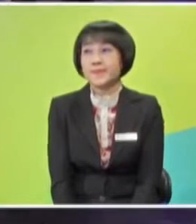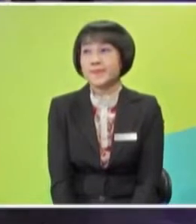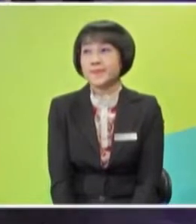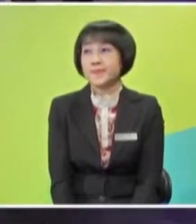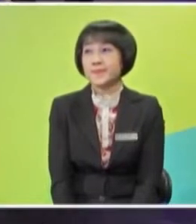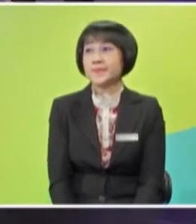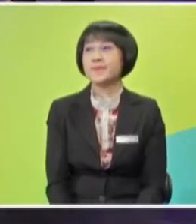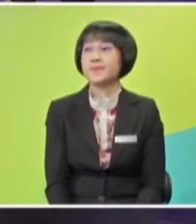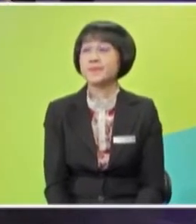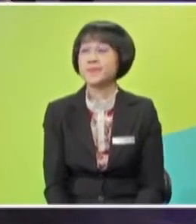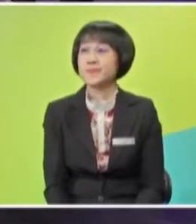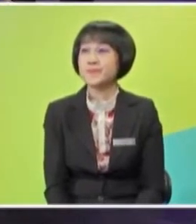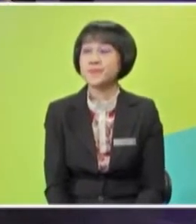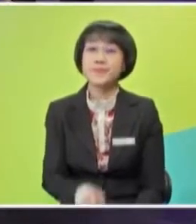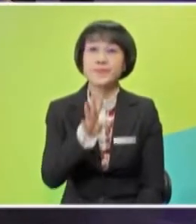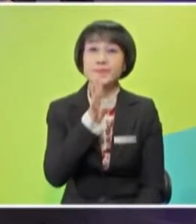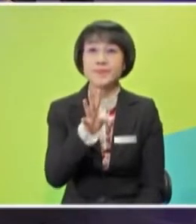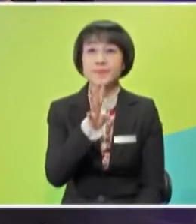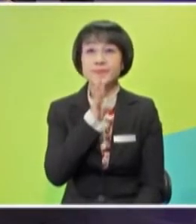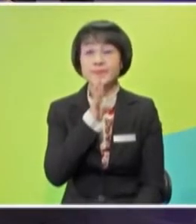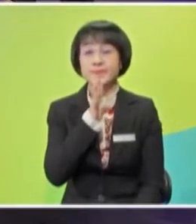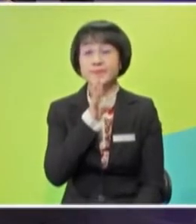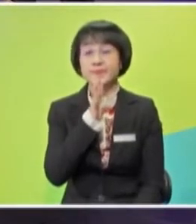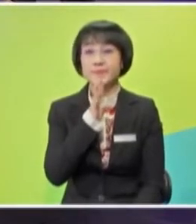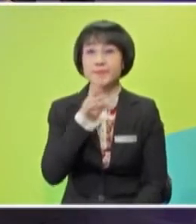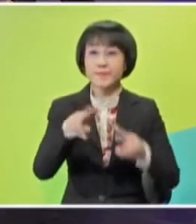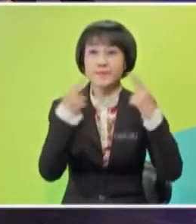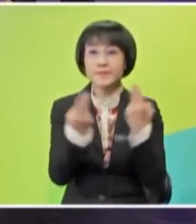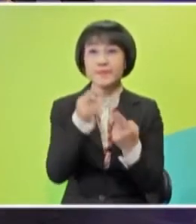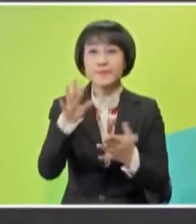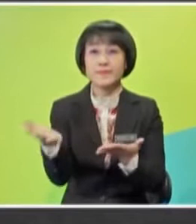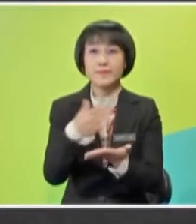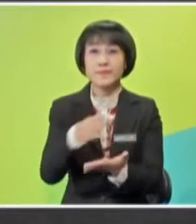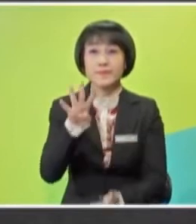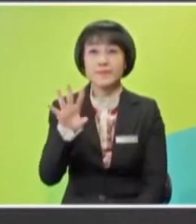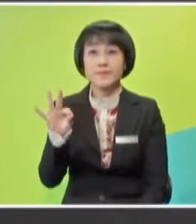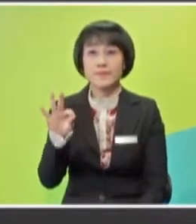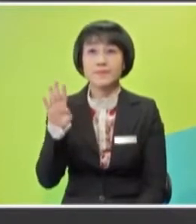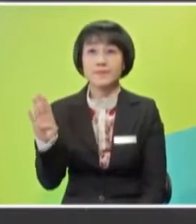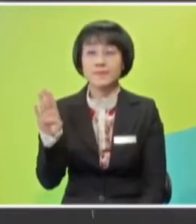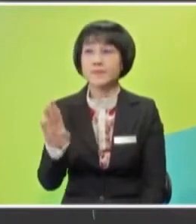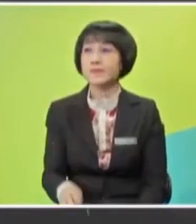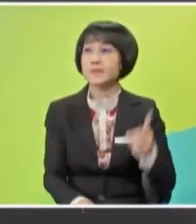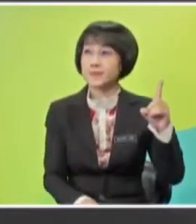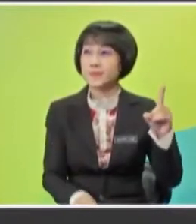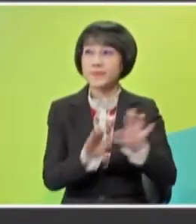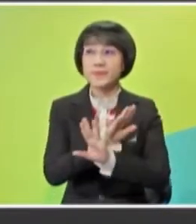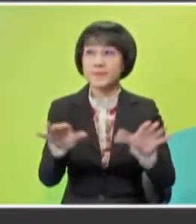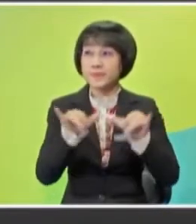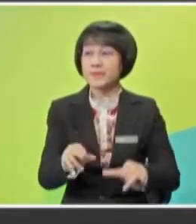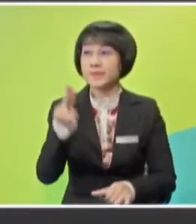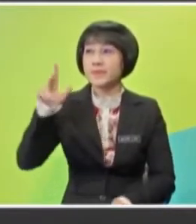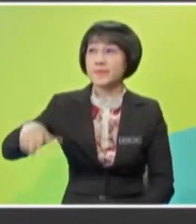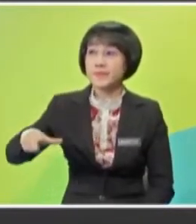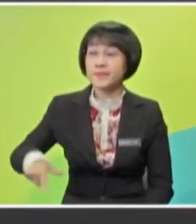go. Speaking, Unit 4, page 49, B. 1.